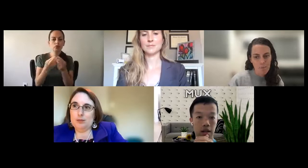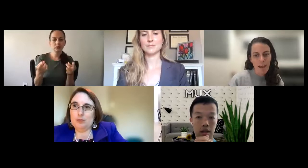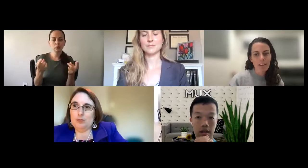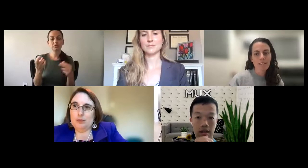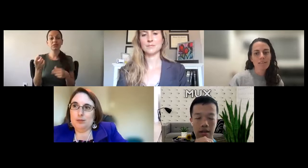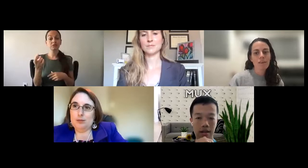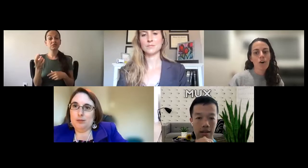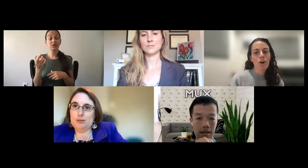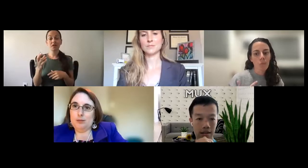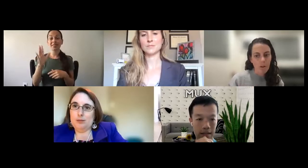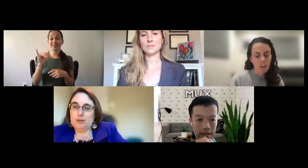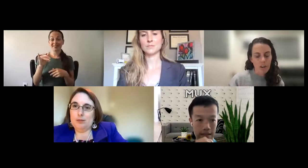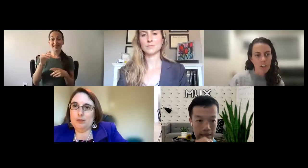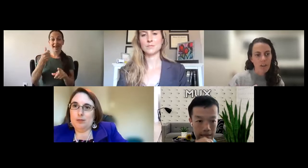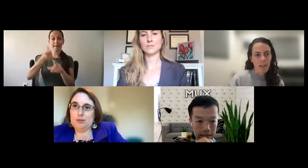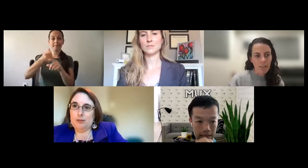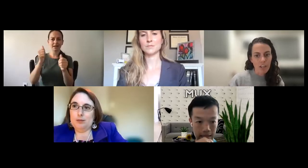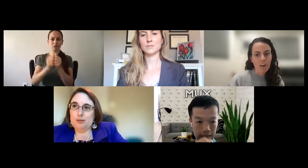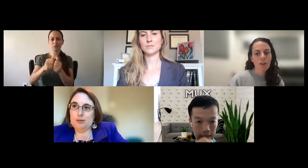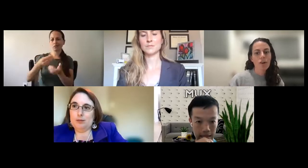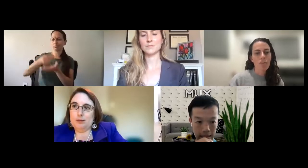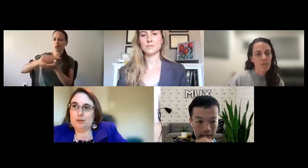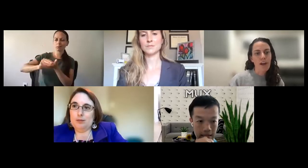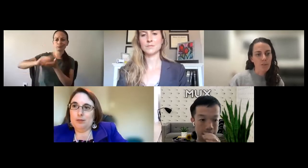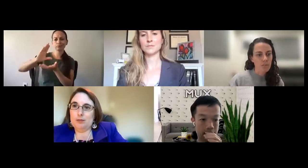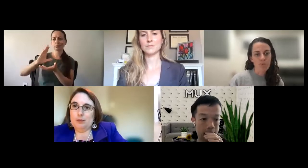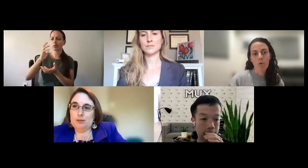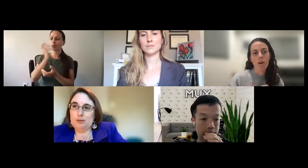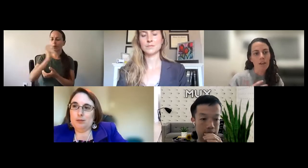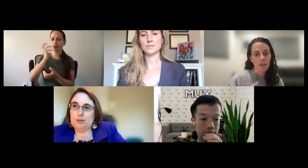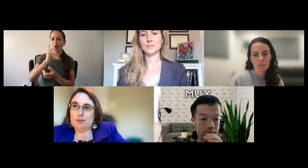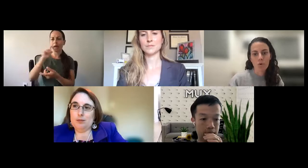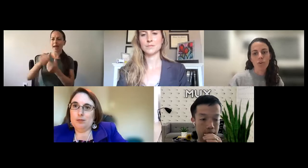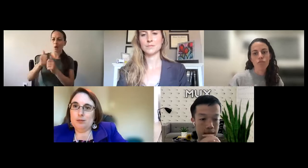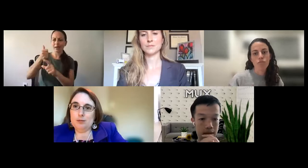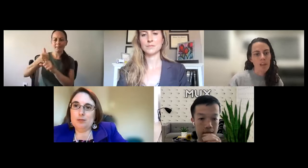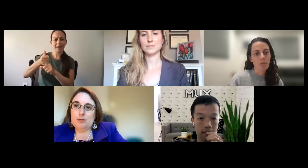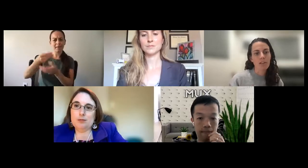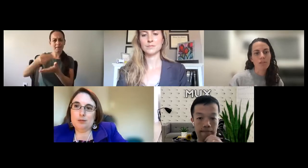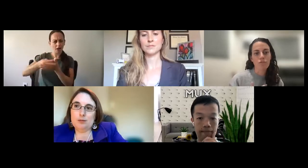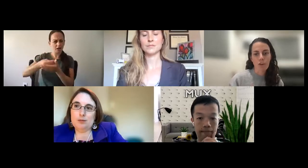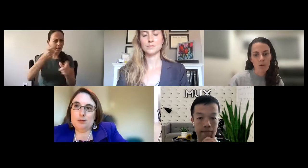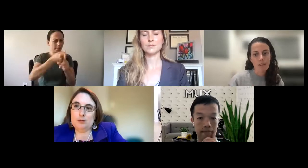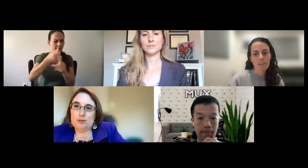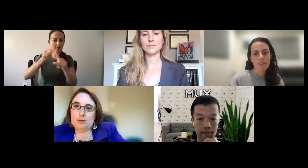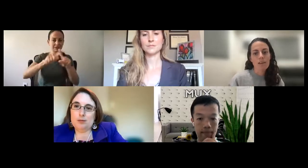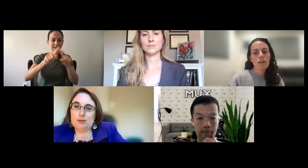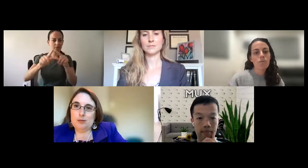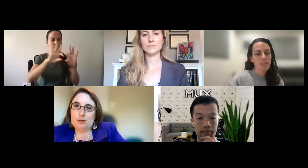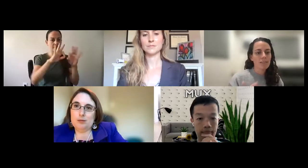the impacts on wealth generation and livelihood are profound for individuals, for families, for